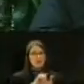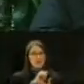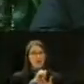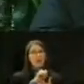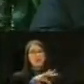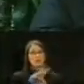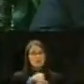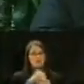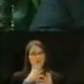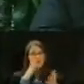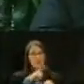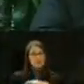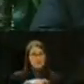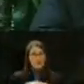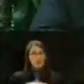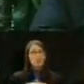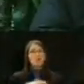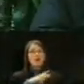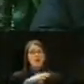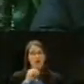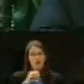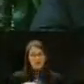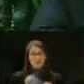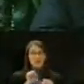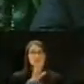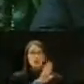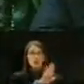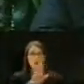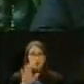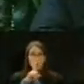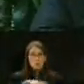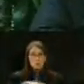For the 8 commissioners who are in the